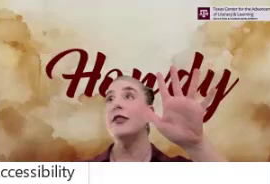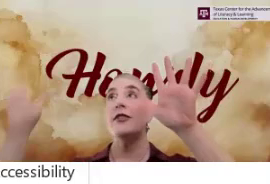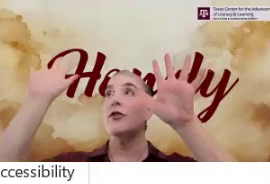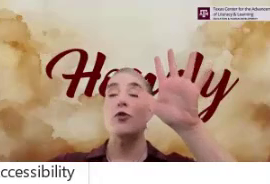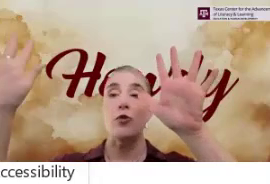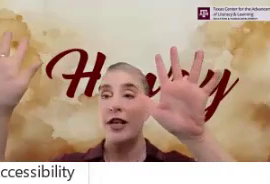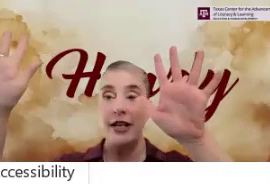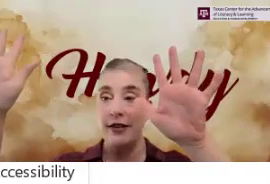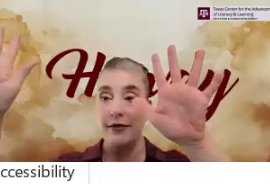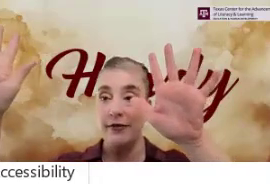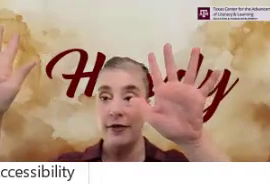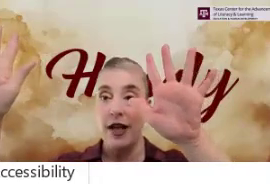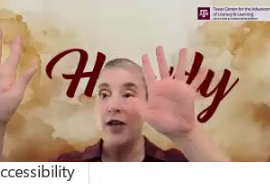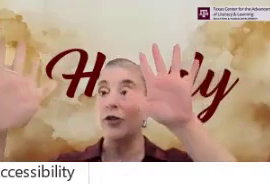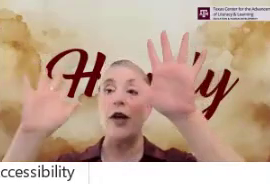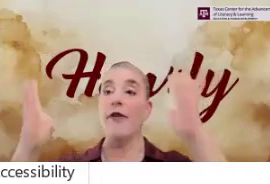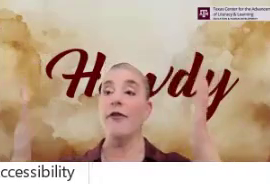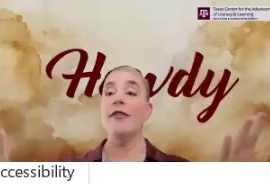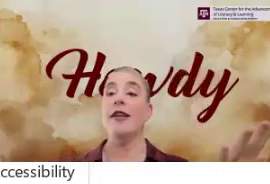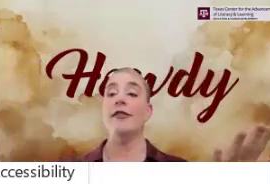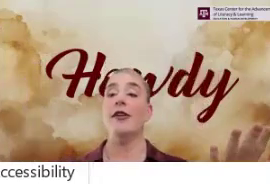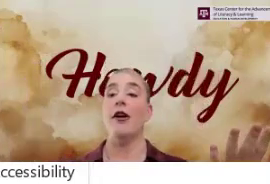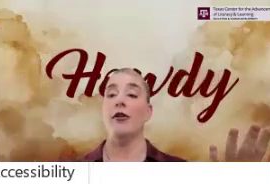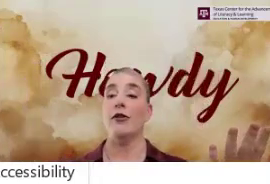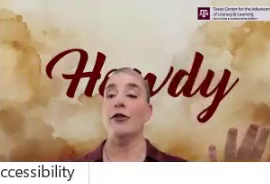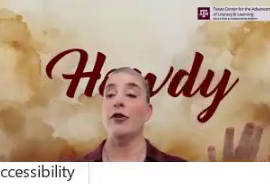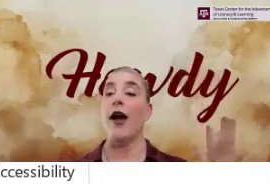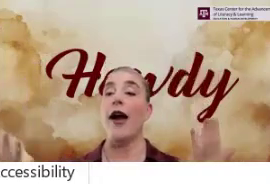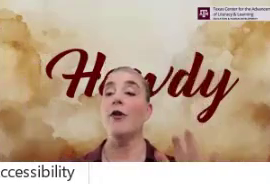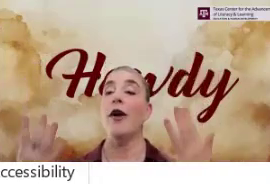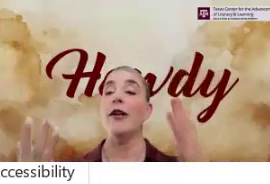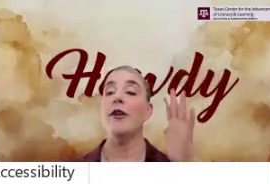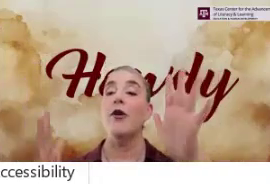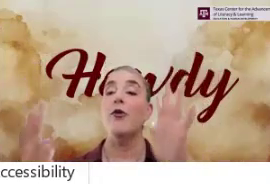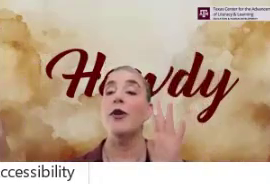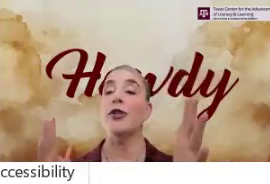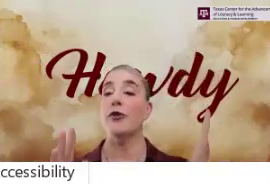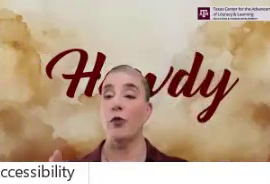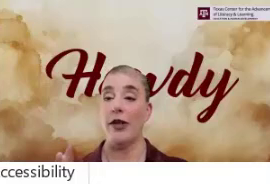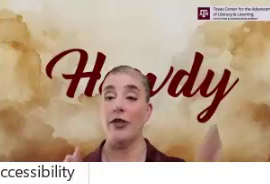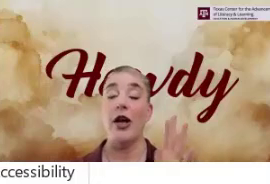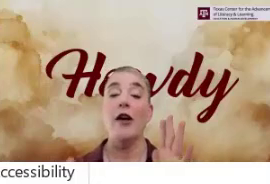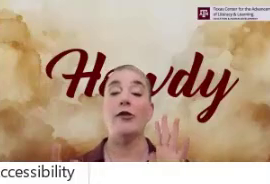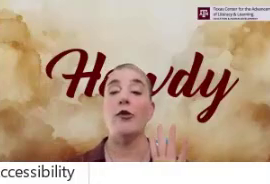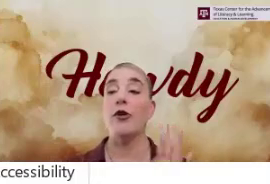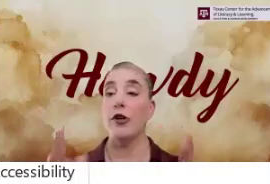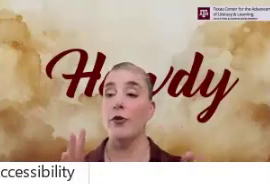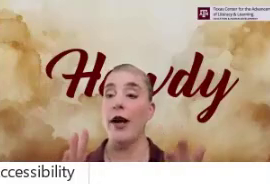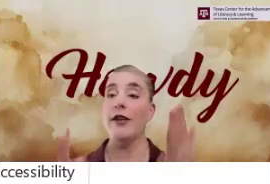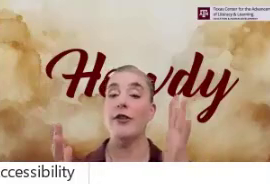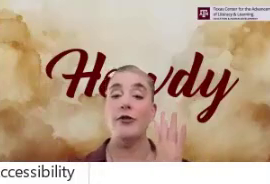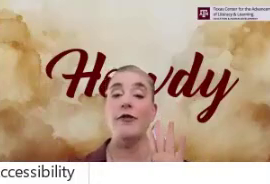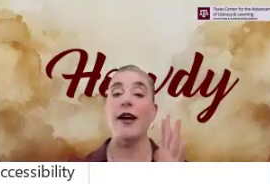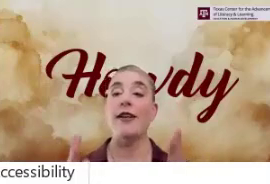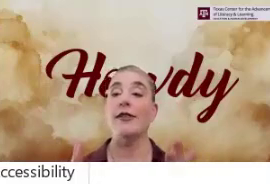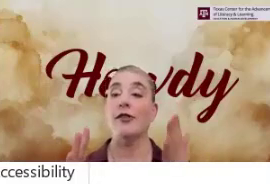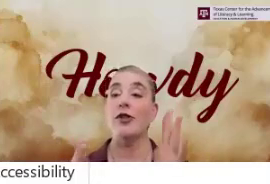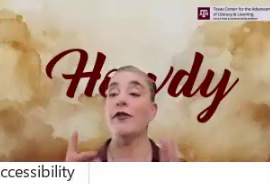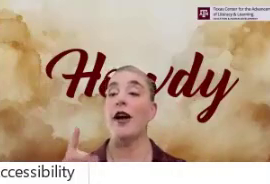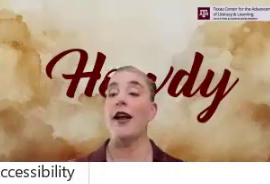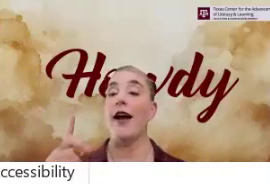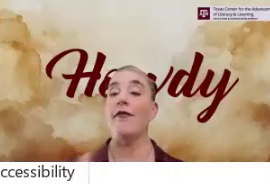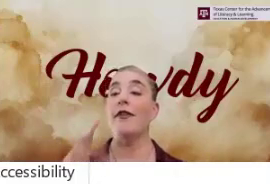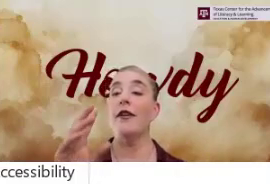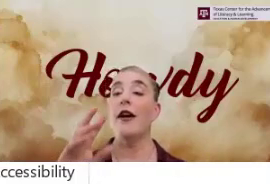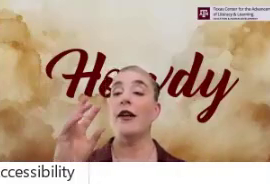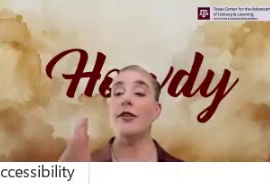The East is green. So everything is colored. So how do I know which is which? So a good way to do that is